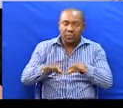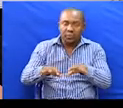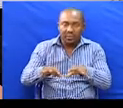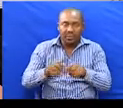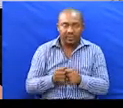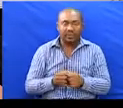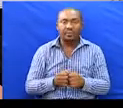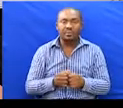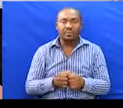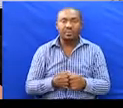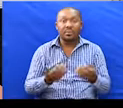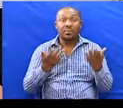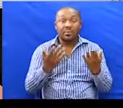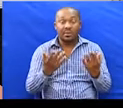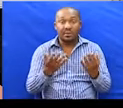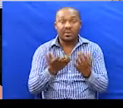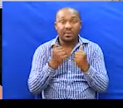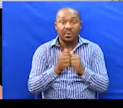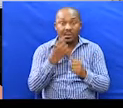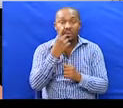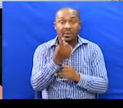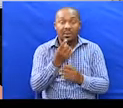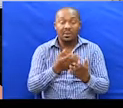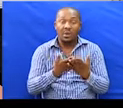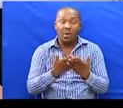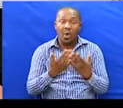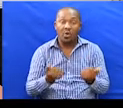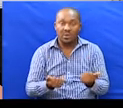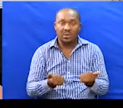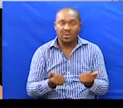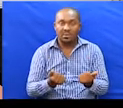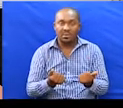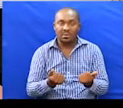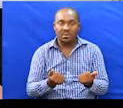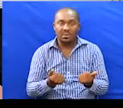So we want to see the causes of genetics.